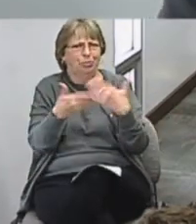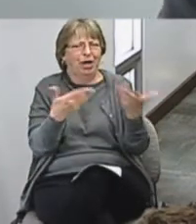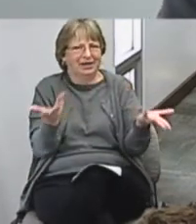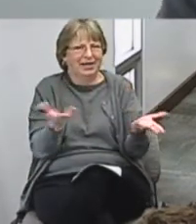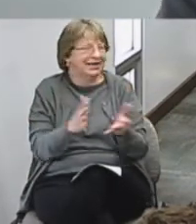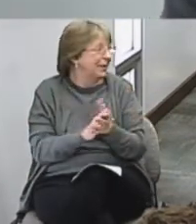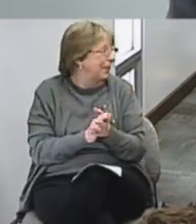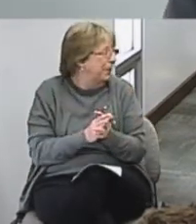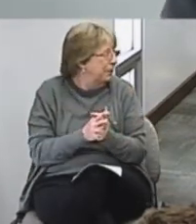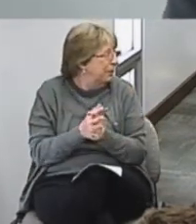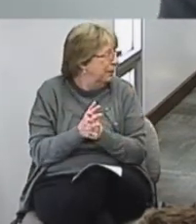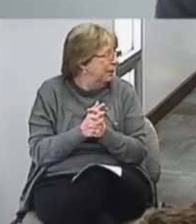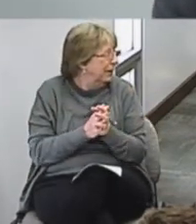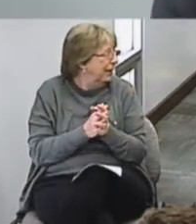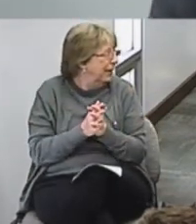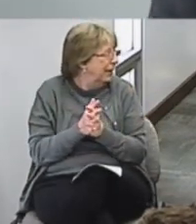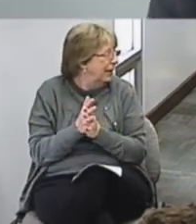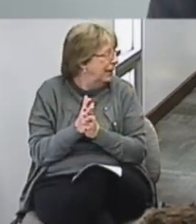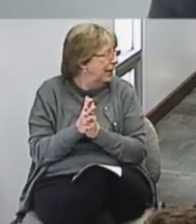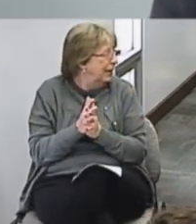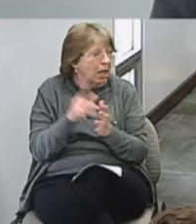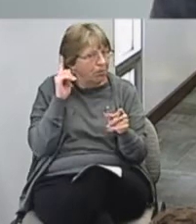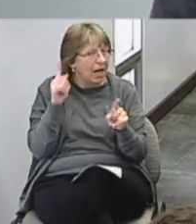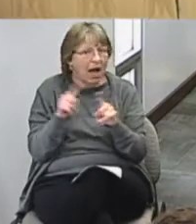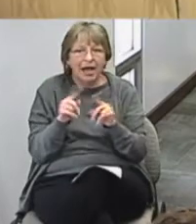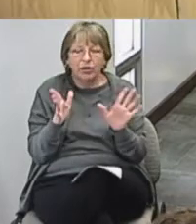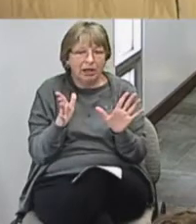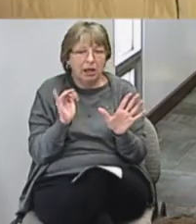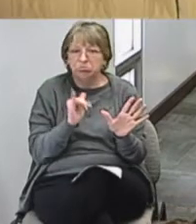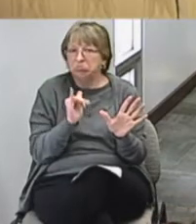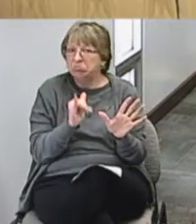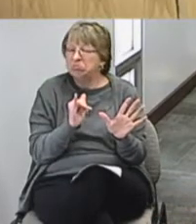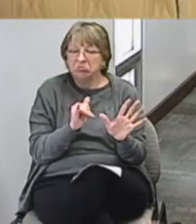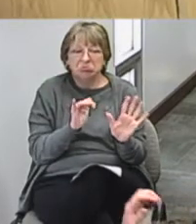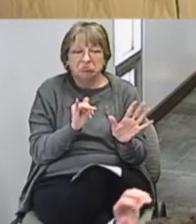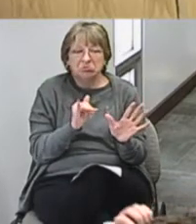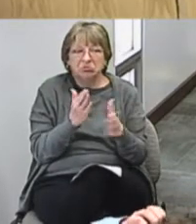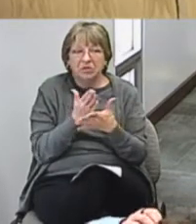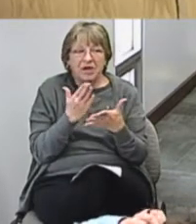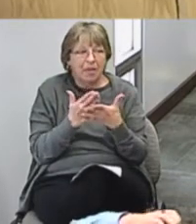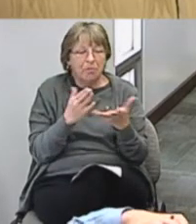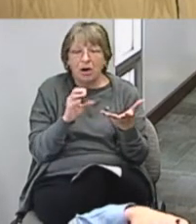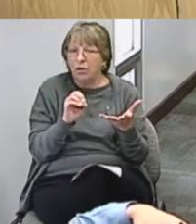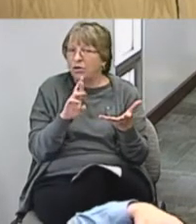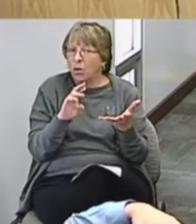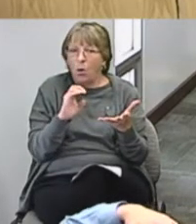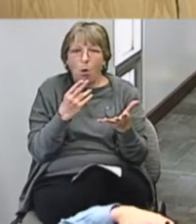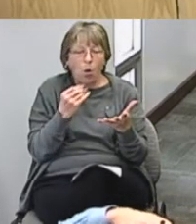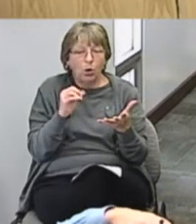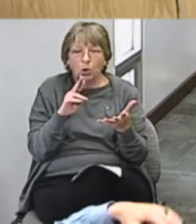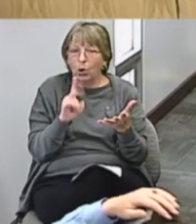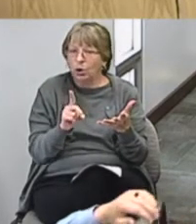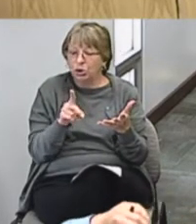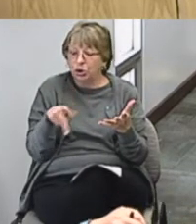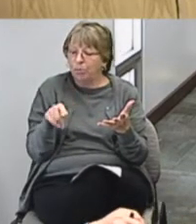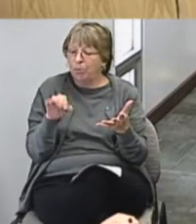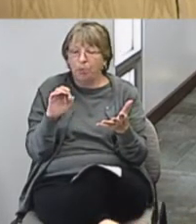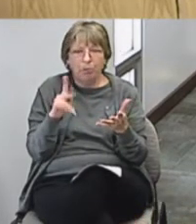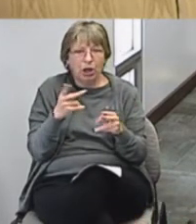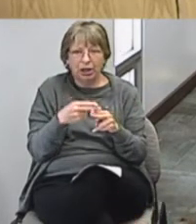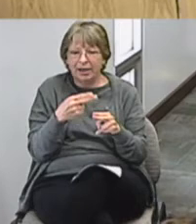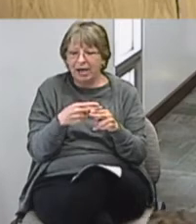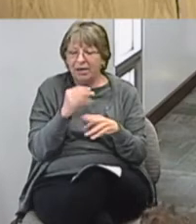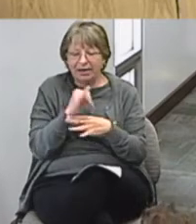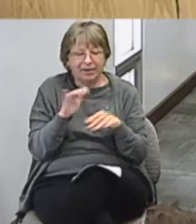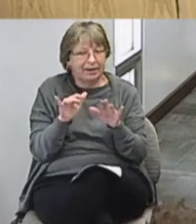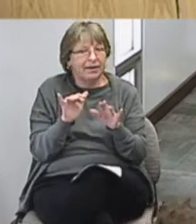referenced the Orchard but- Park, and I think that, I agree, I think that was a Yeah. I thought it was a well very received. workable and It worked. inclusive and Yeah. broad process, so Yeah. something akin to